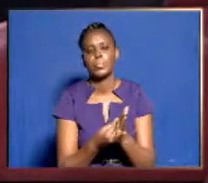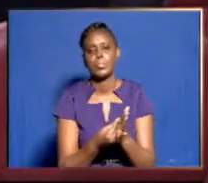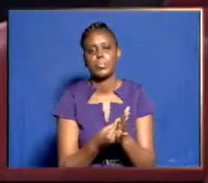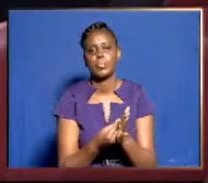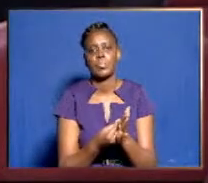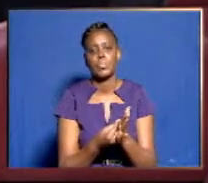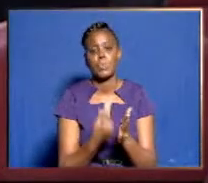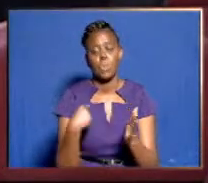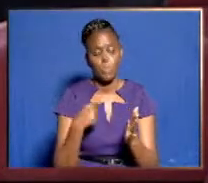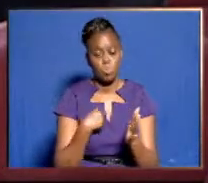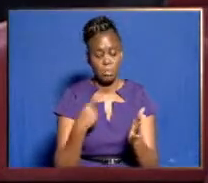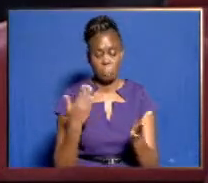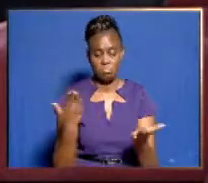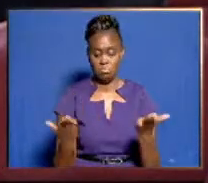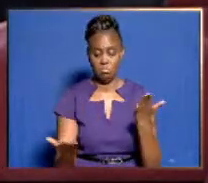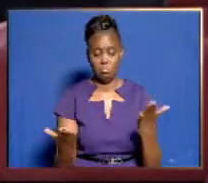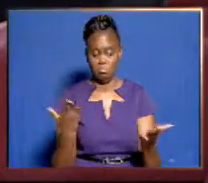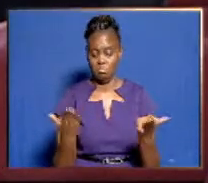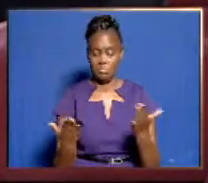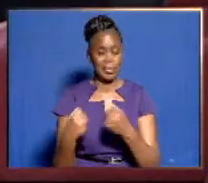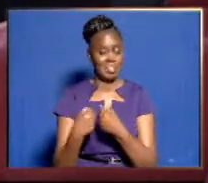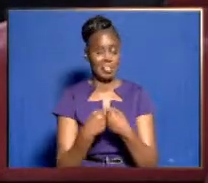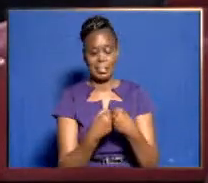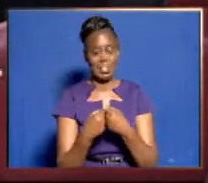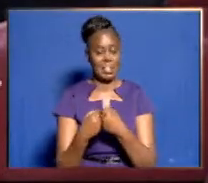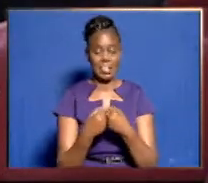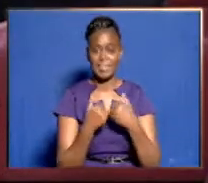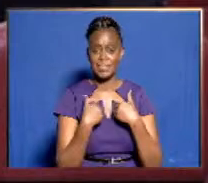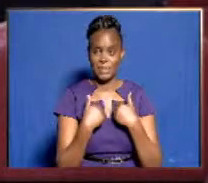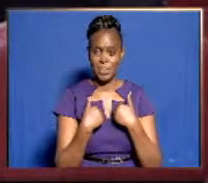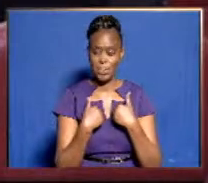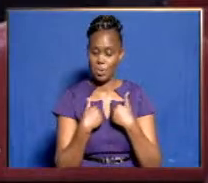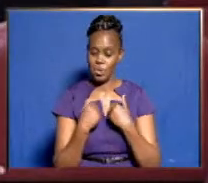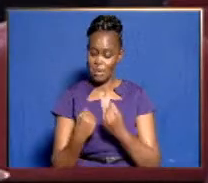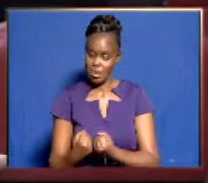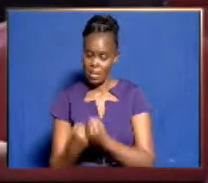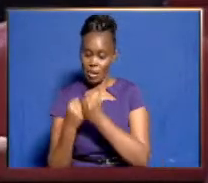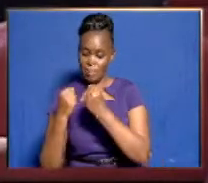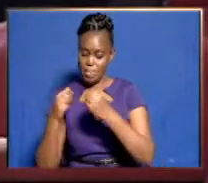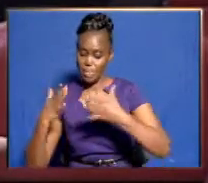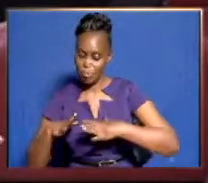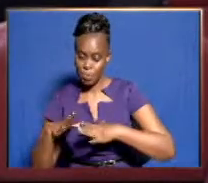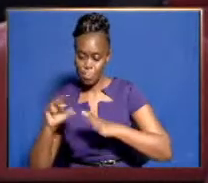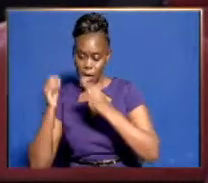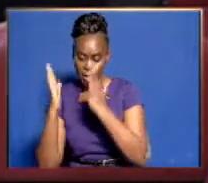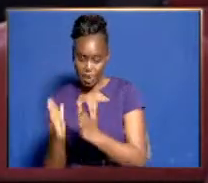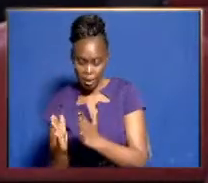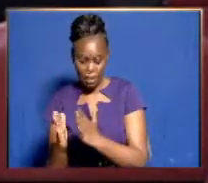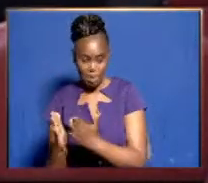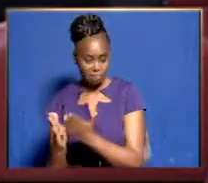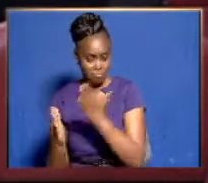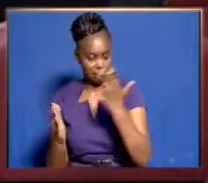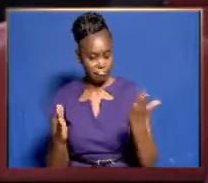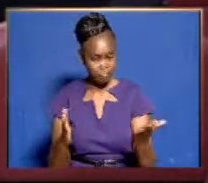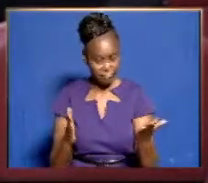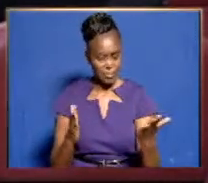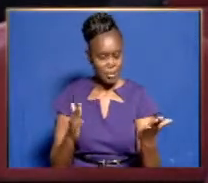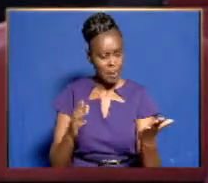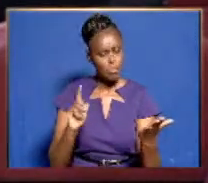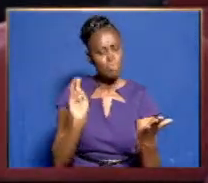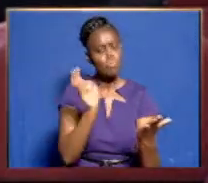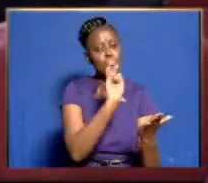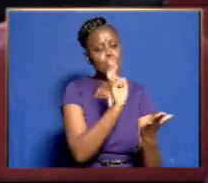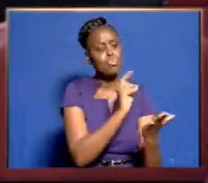between a rock and a hard place. We are cushioning Kenyans on the one hand, but on the other hand, we have to raise sufficient